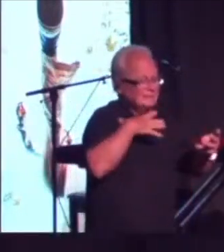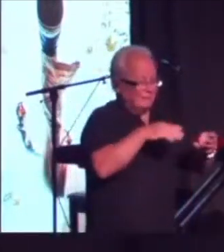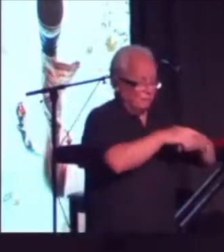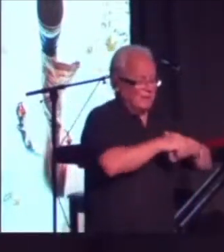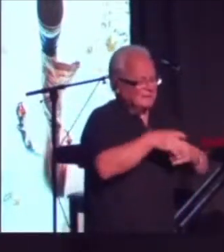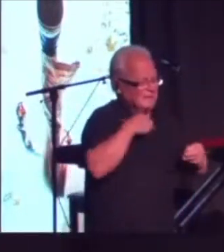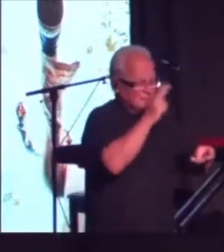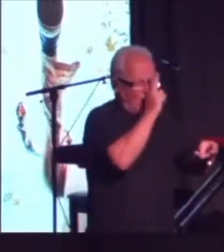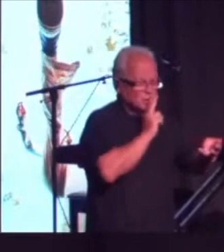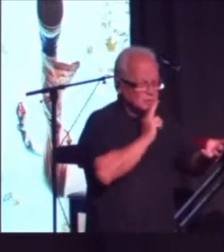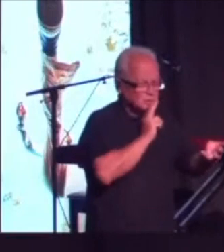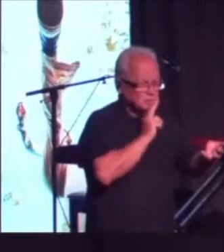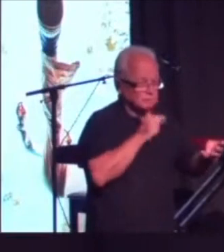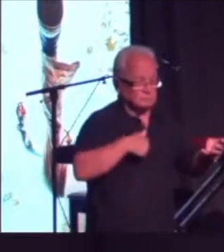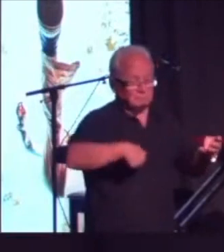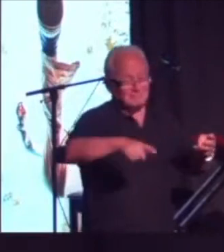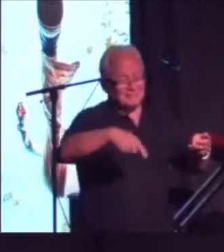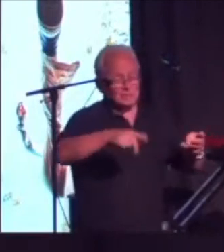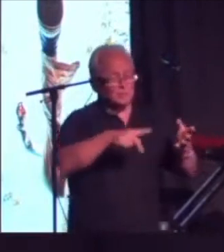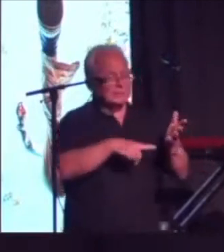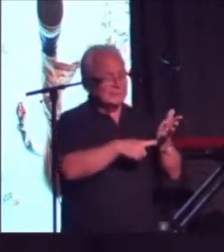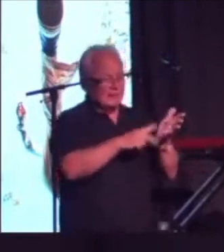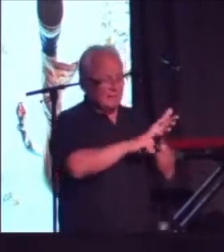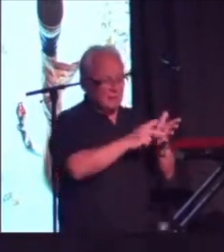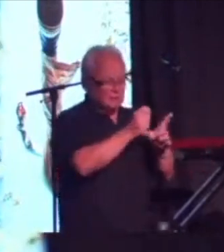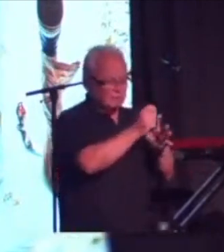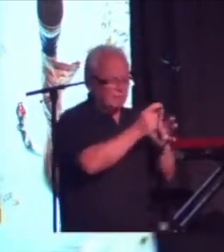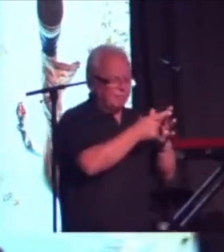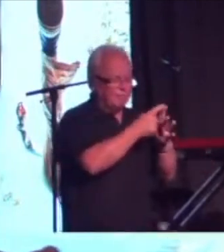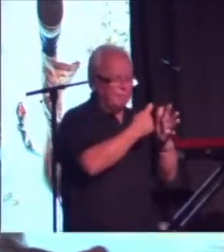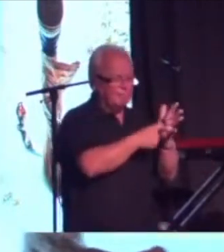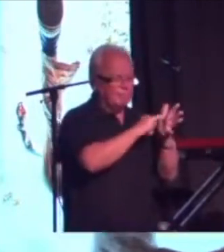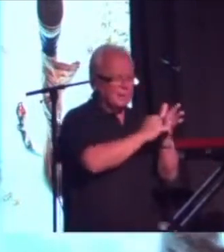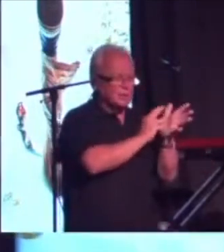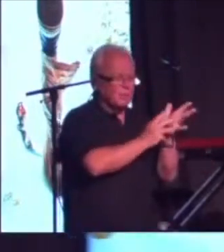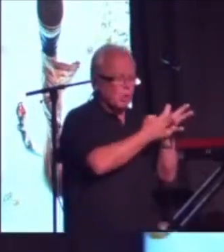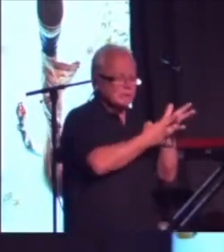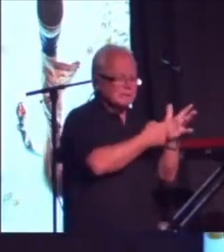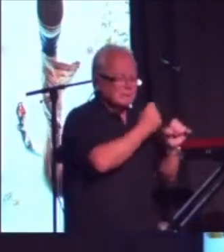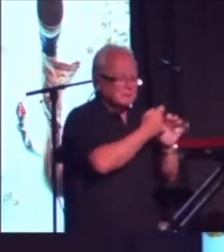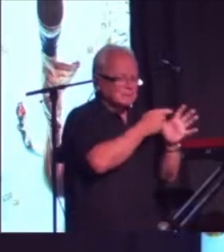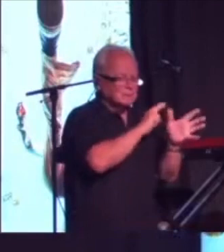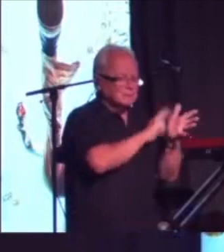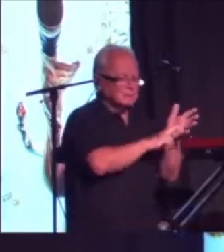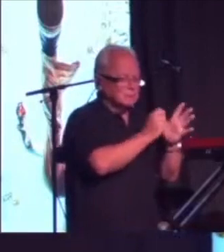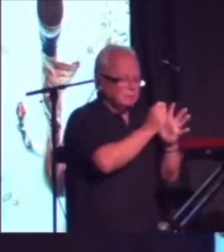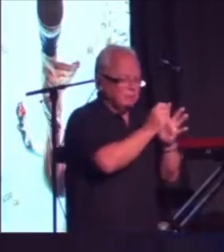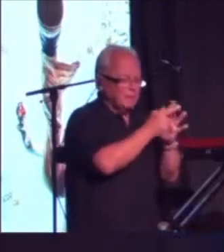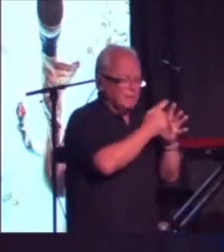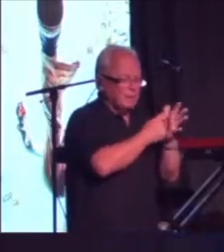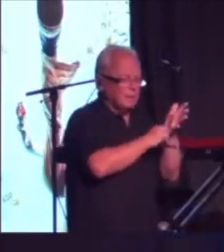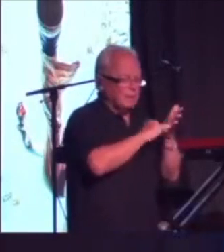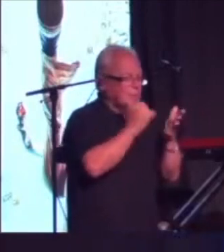was all in the headlines this week. Happened a few years ago. Piers Morgan interviewed Cristiano Ronaldo and asked him, Cristiano, he